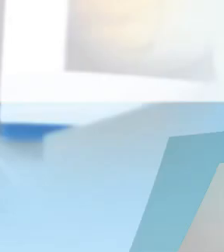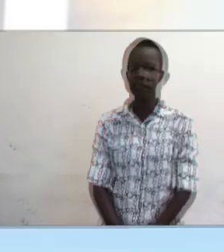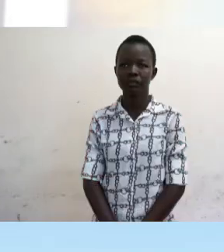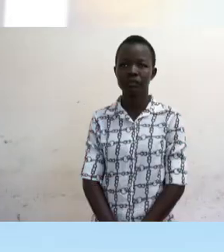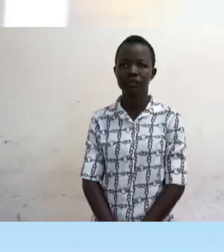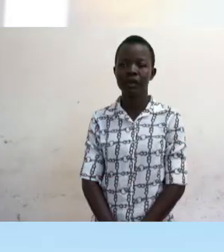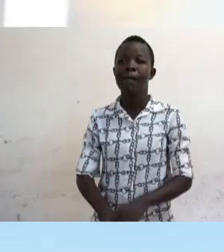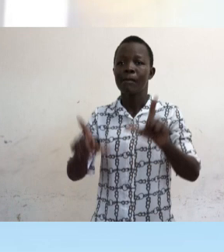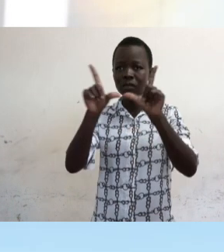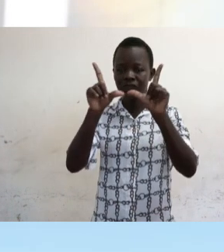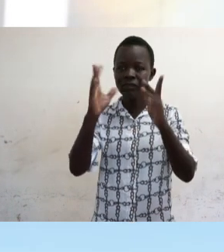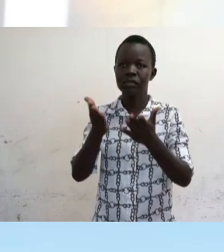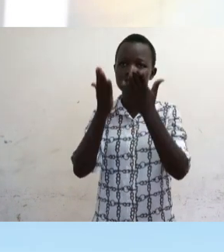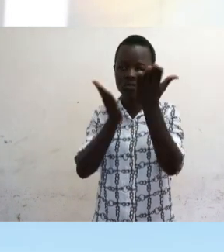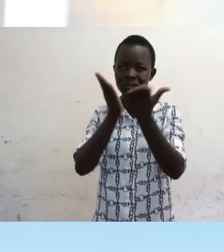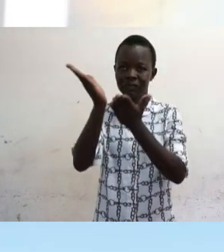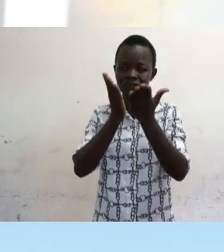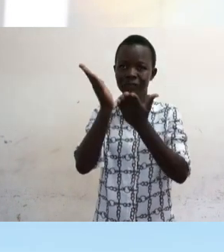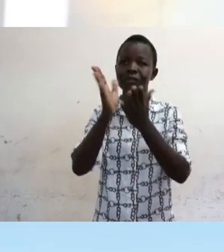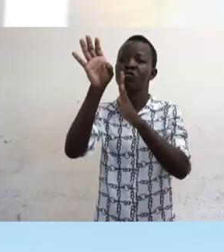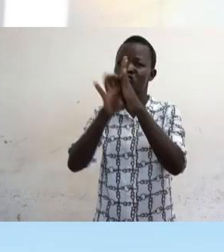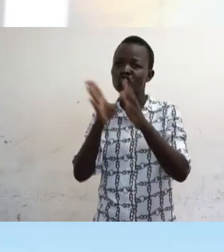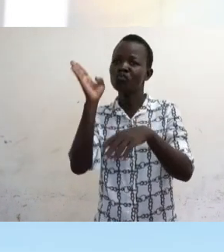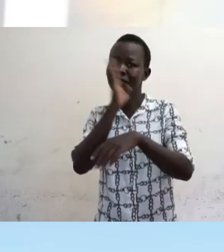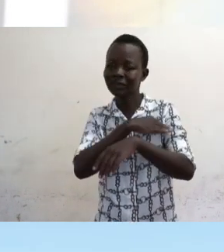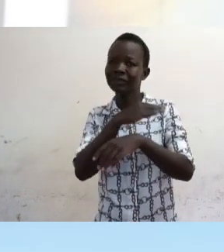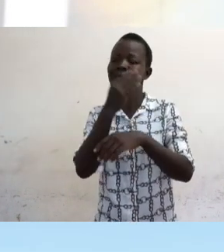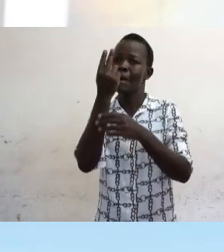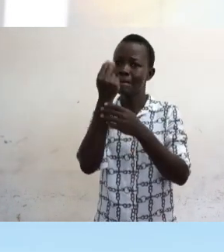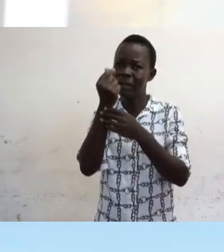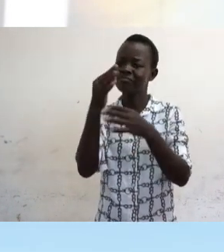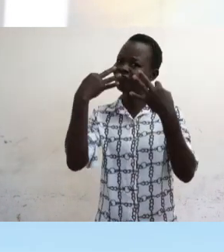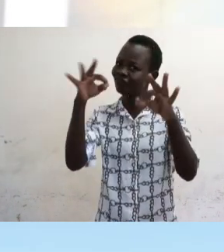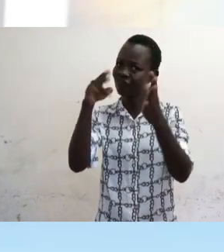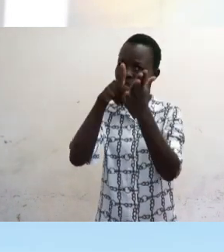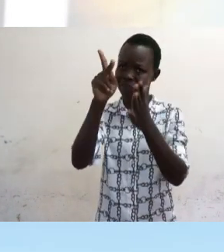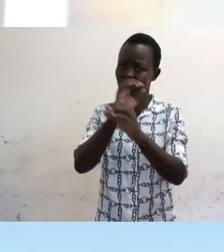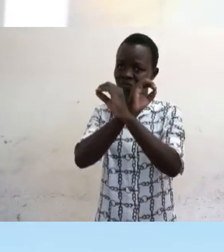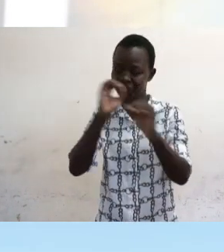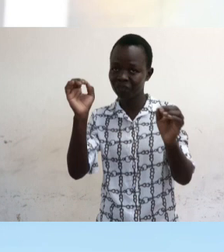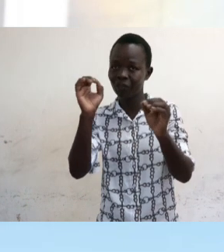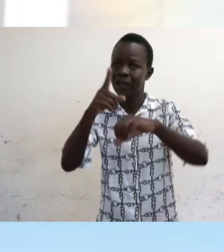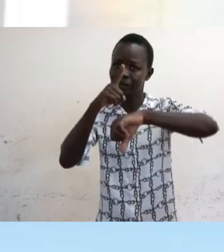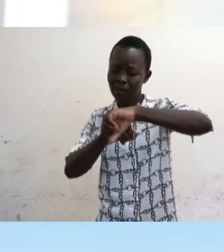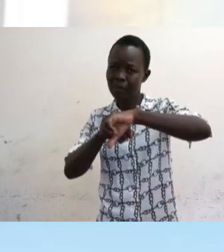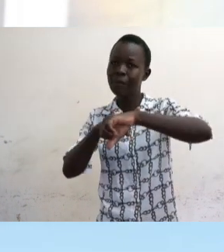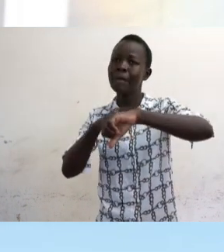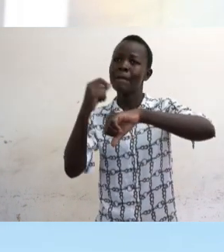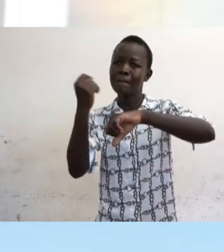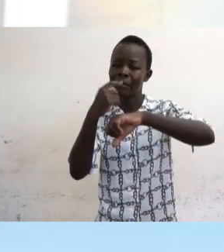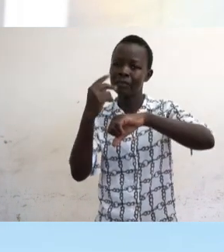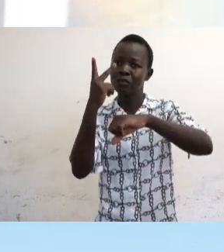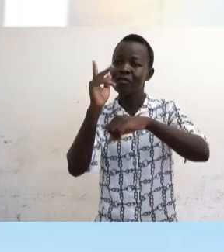For issuance of certificate service, you are required to complete the course. The charges are free and timeline is 2 months